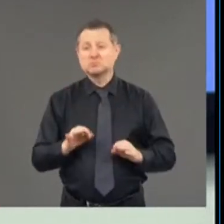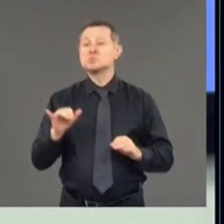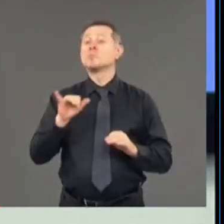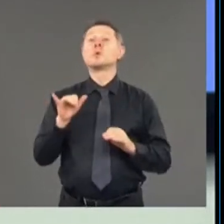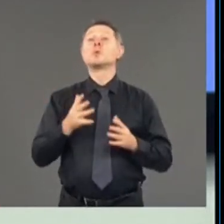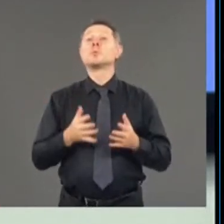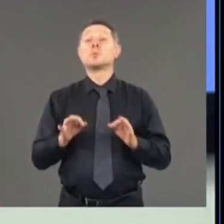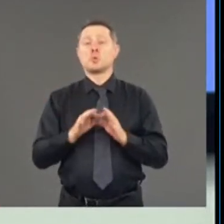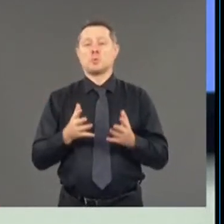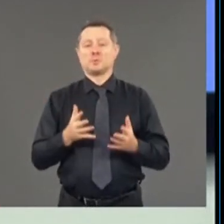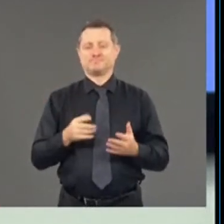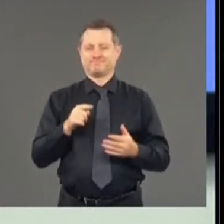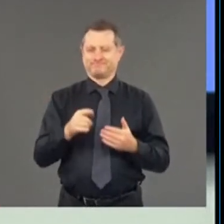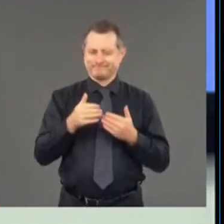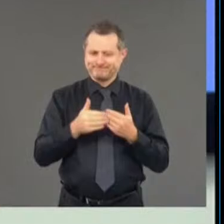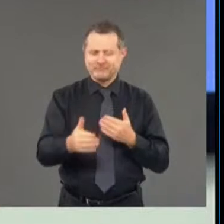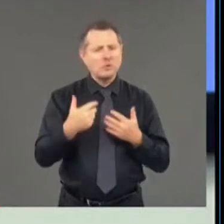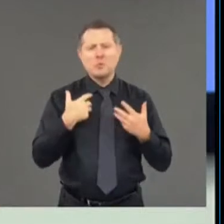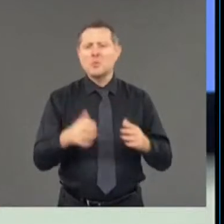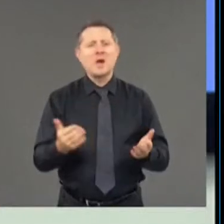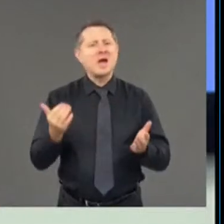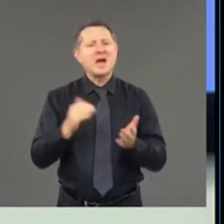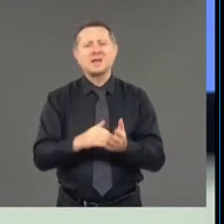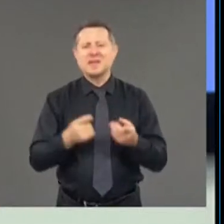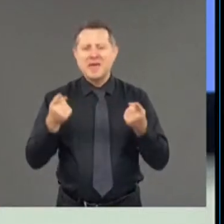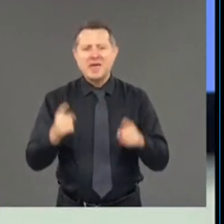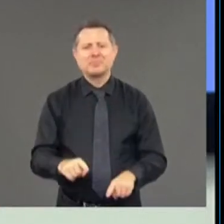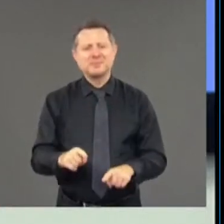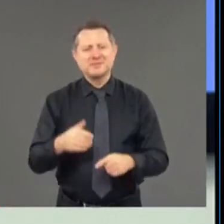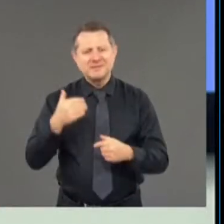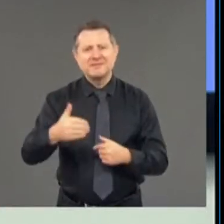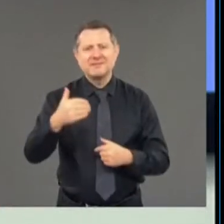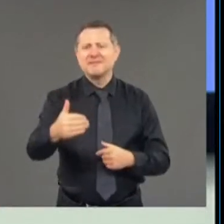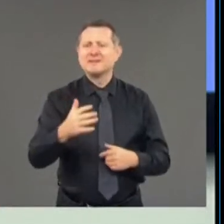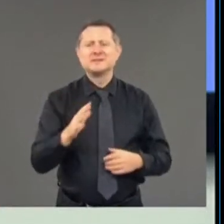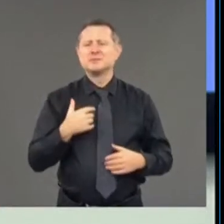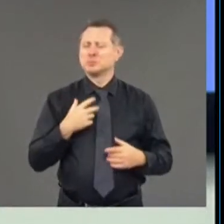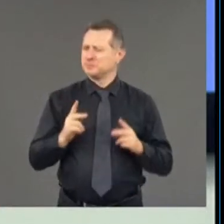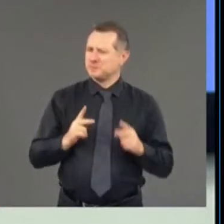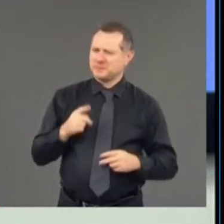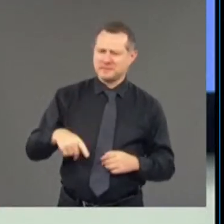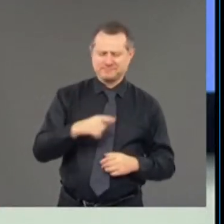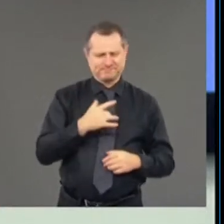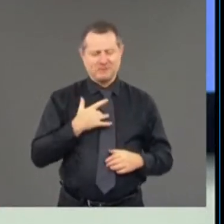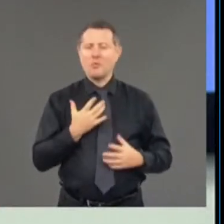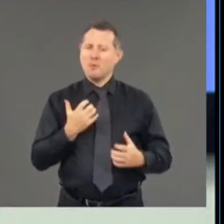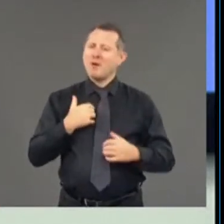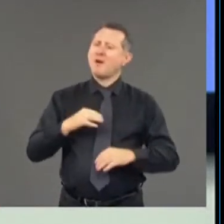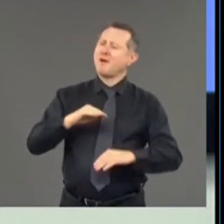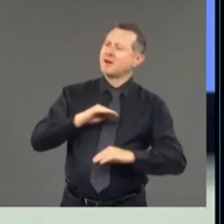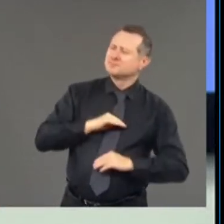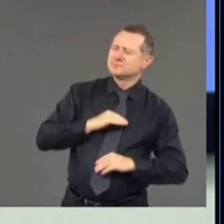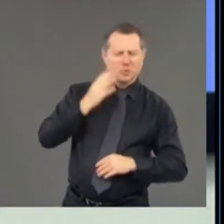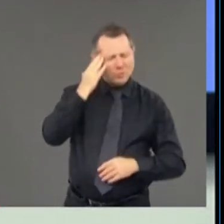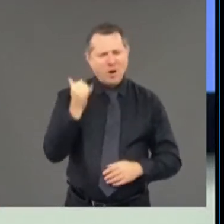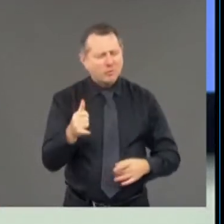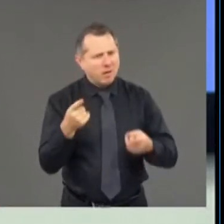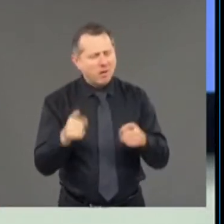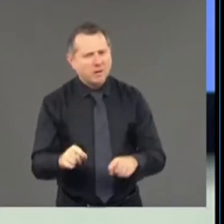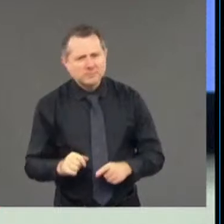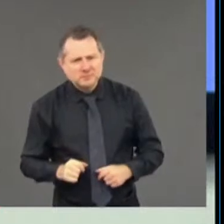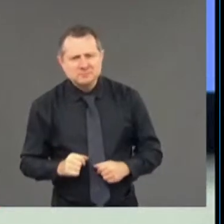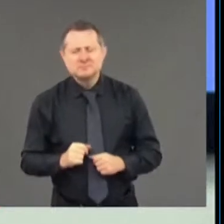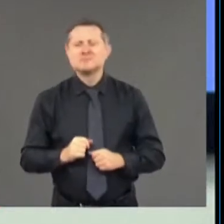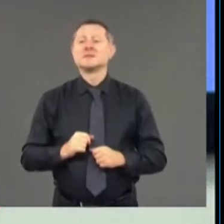repeating themselves. And it matters to bring closure to families, all those families. And just as when in clinical medicine